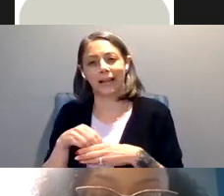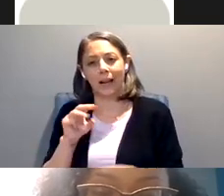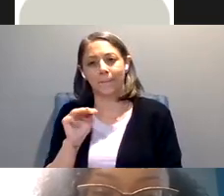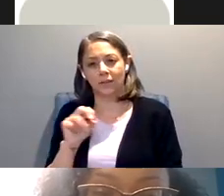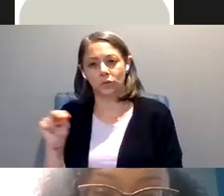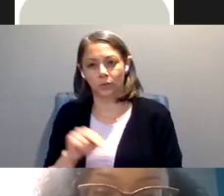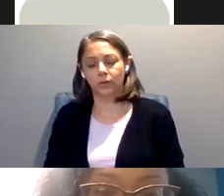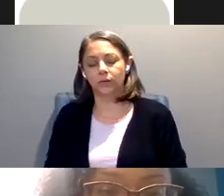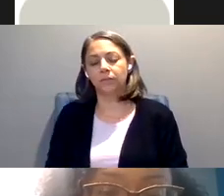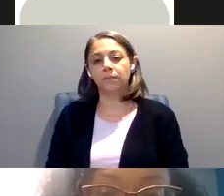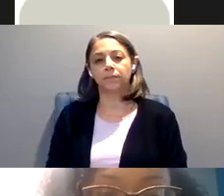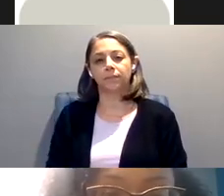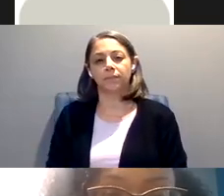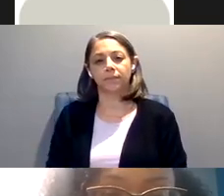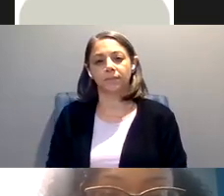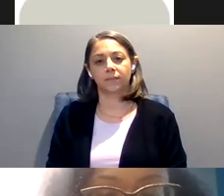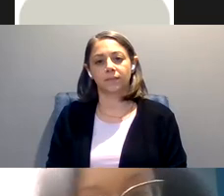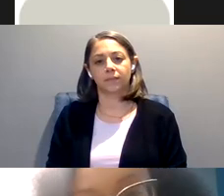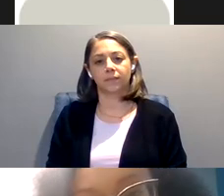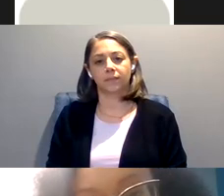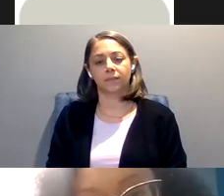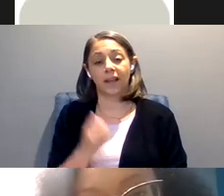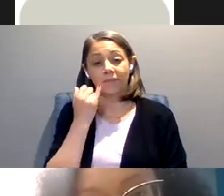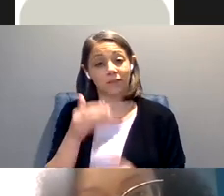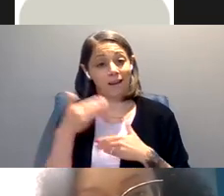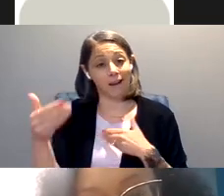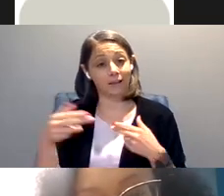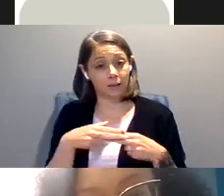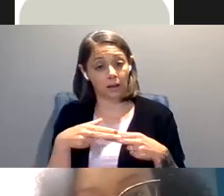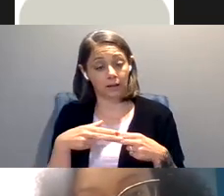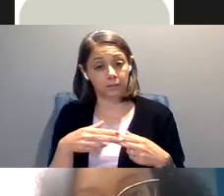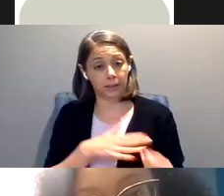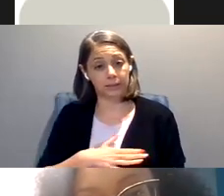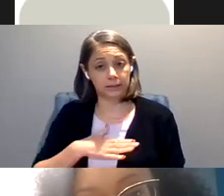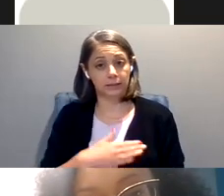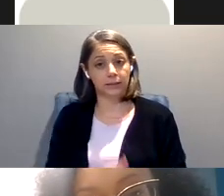Minnesota. And if you go to the next slide,